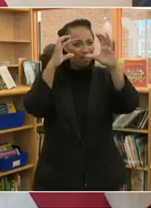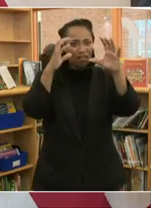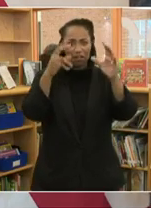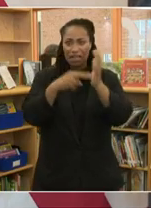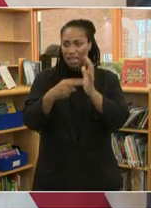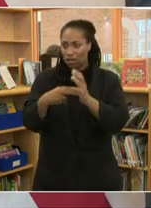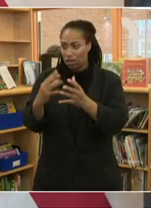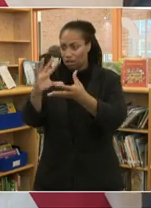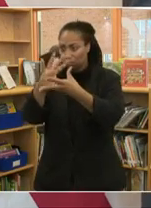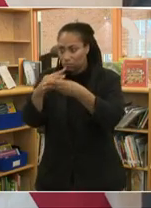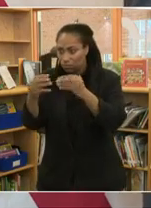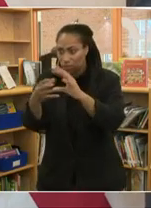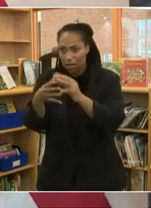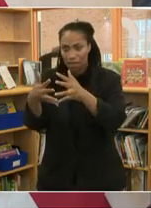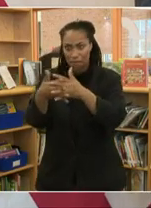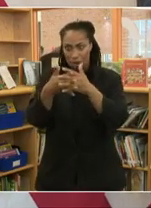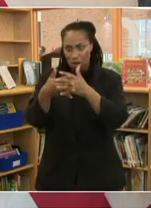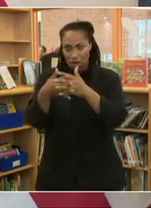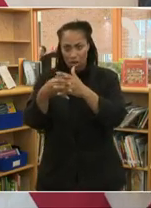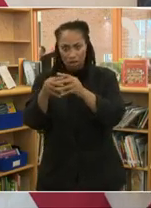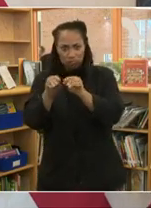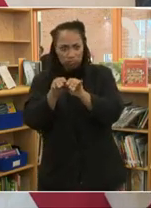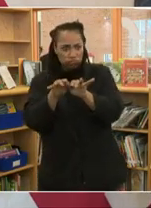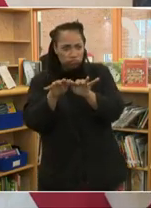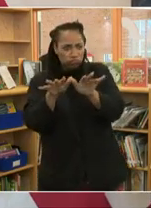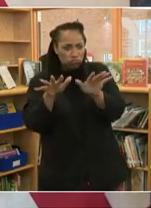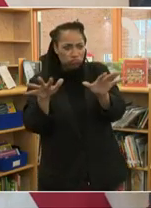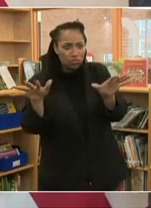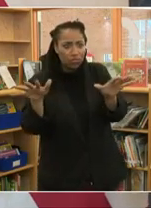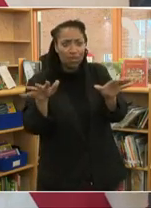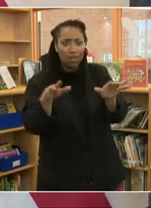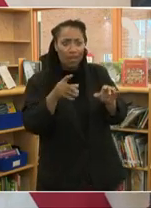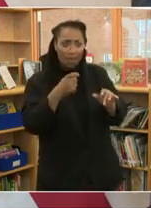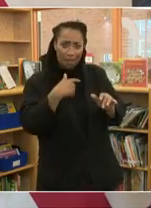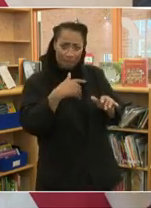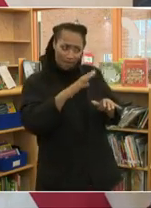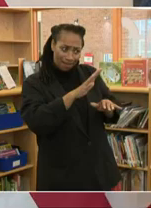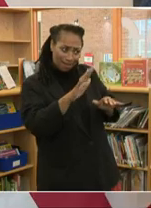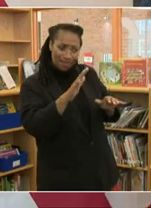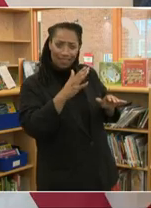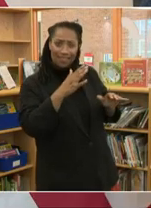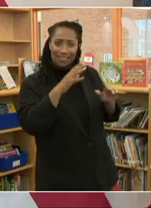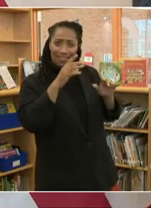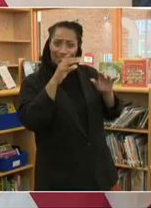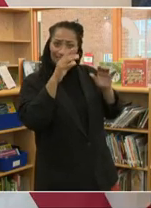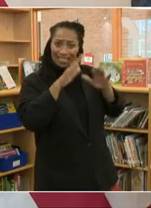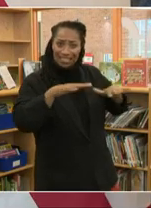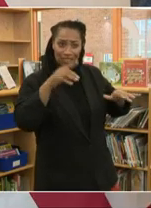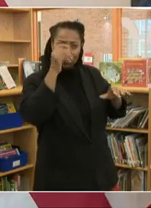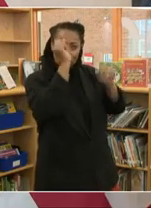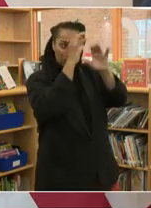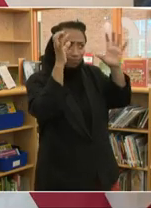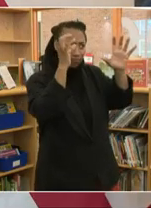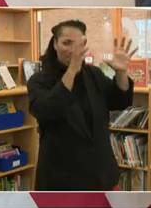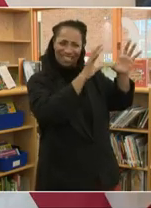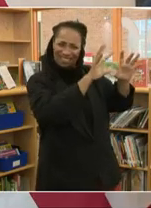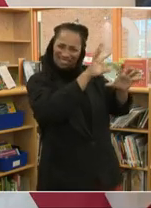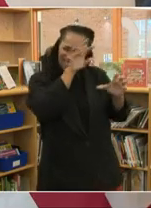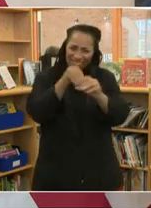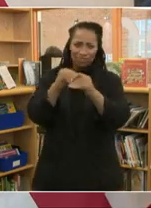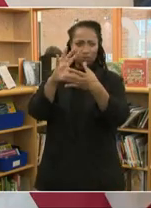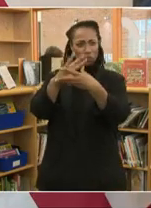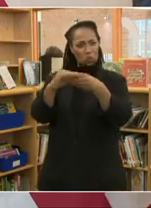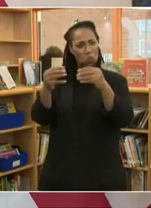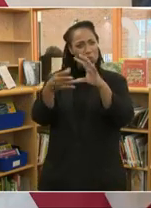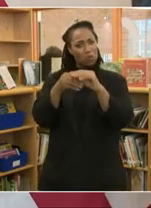my kids, obviously, in their own American dream. And this is why programs like Our American Story are so important, because I don't think my